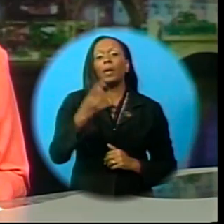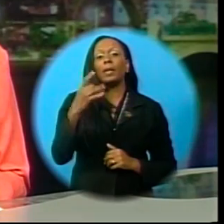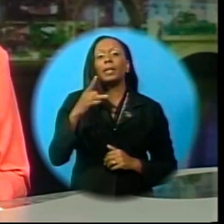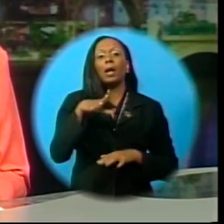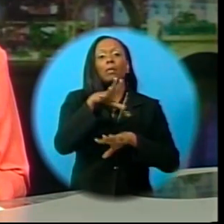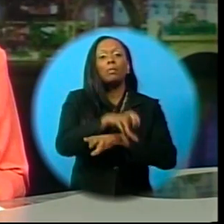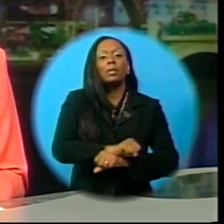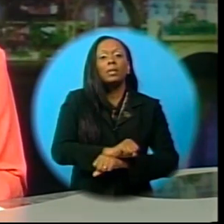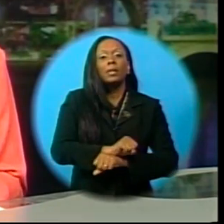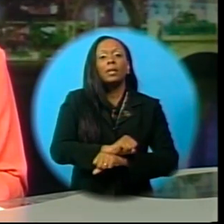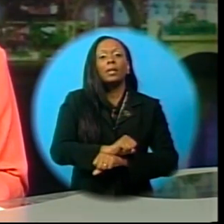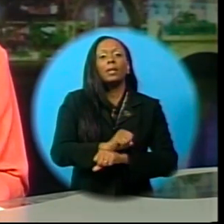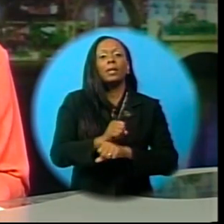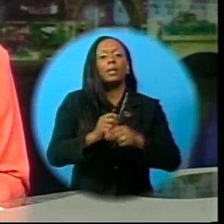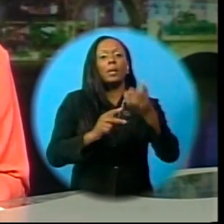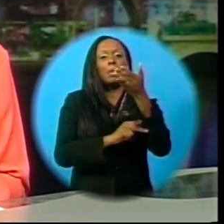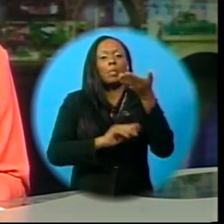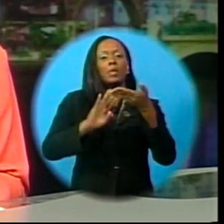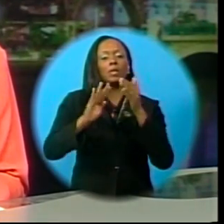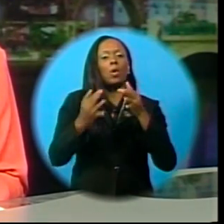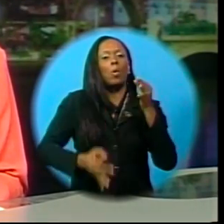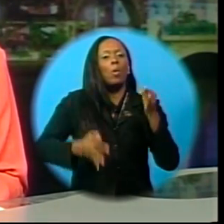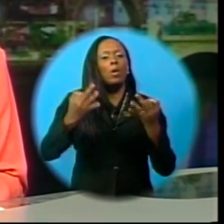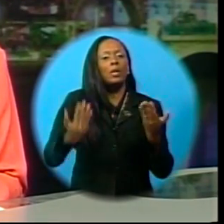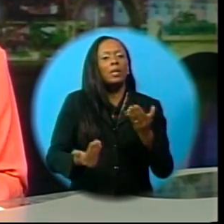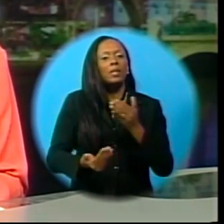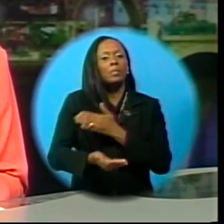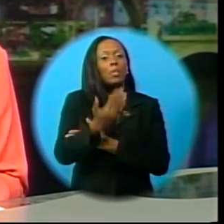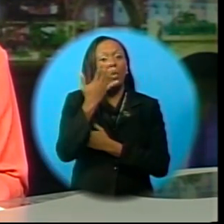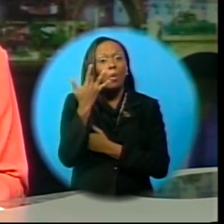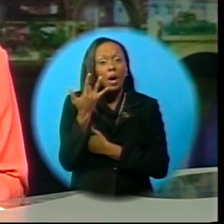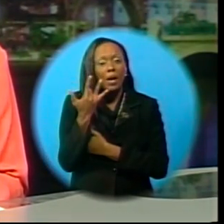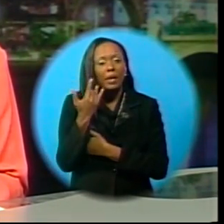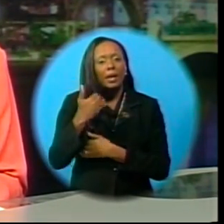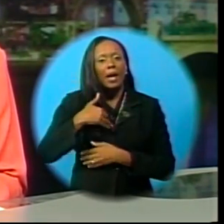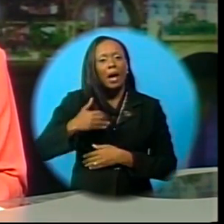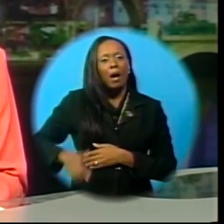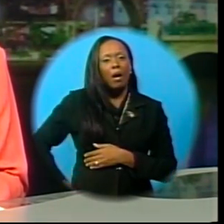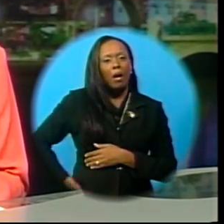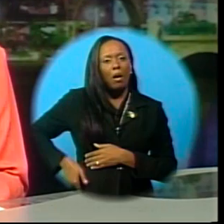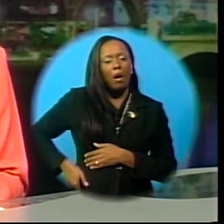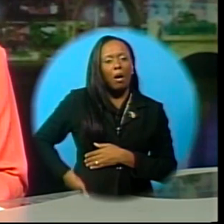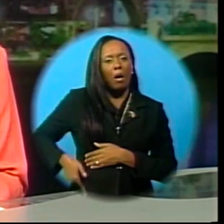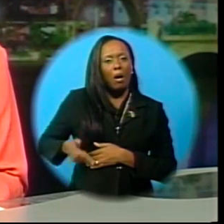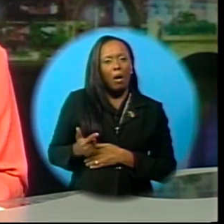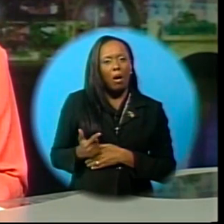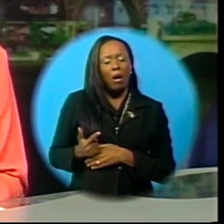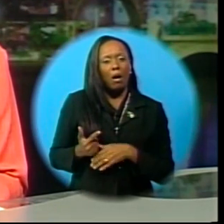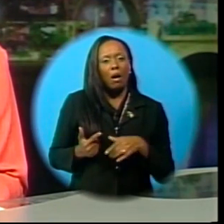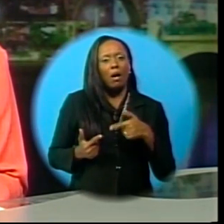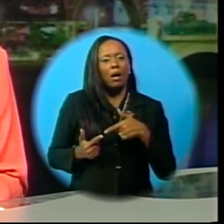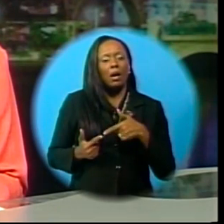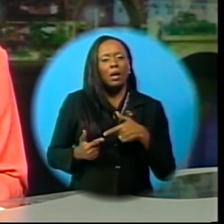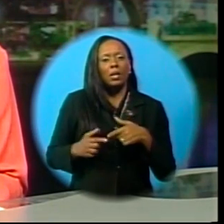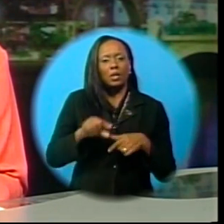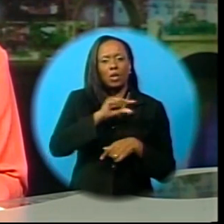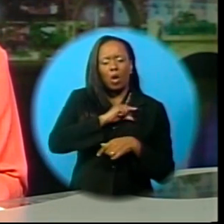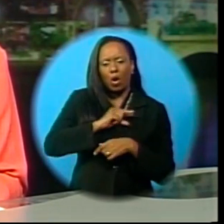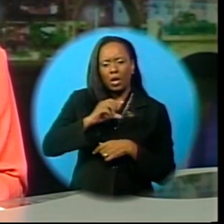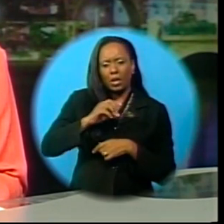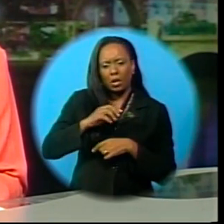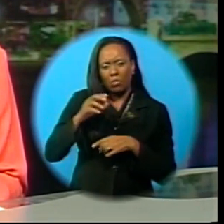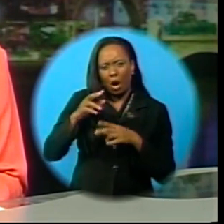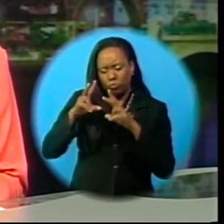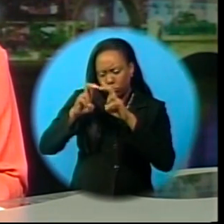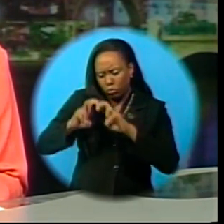in the courtyard of the Bridgetown Magistrates Court this morning with a Glock in his possession. He was apparently searched by a security guard